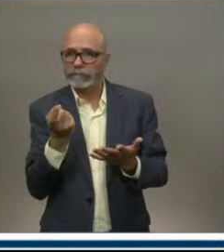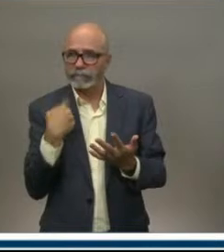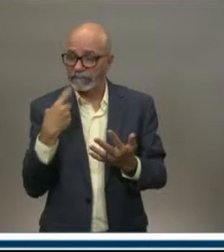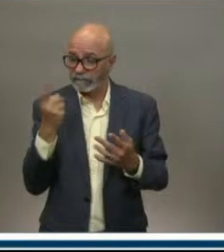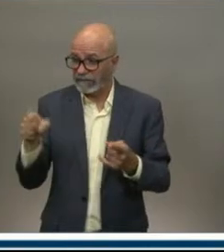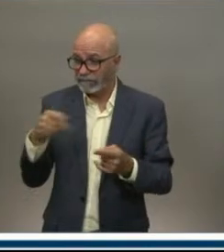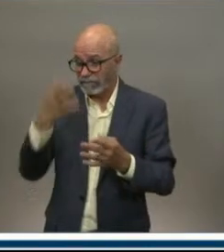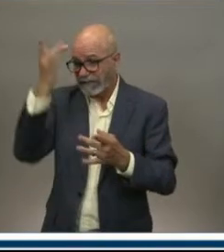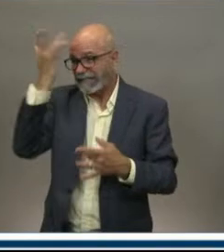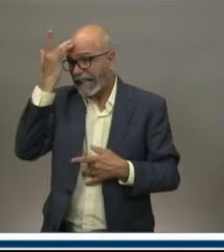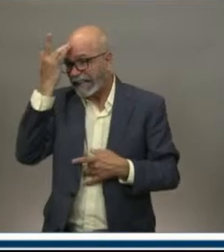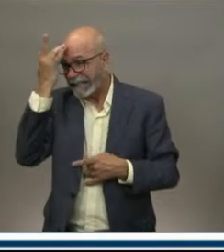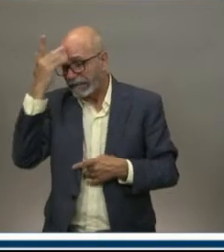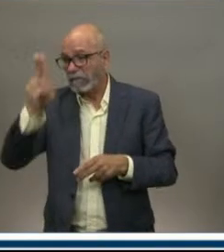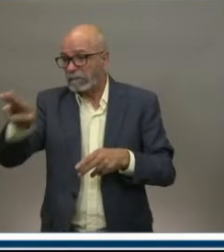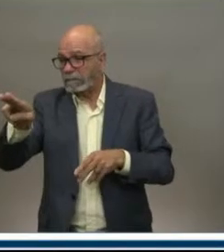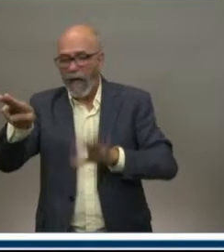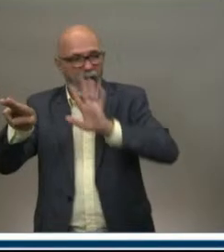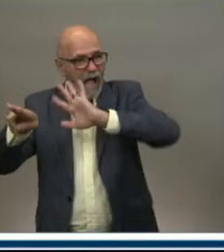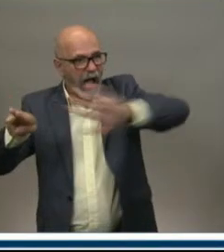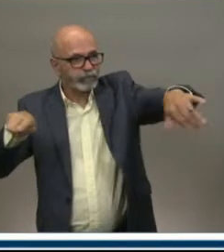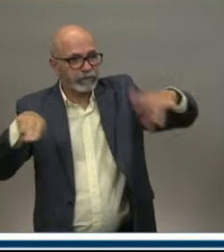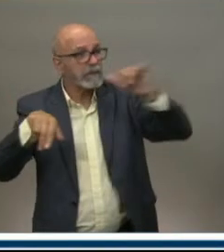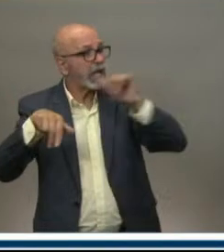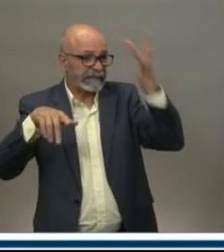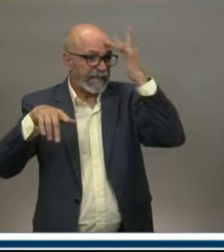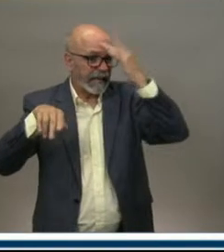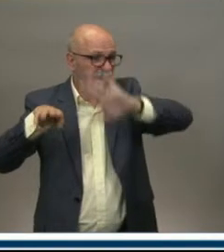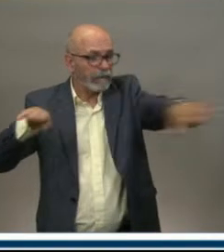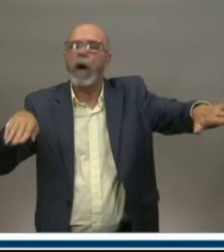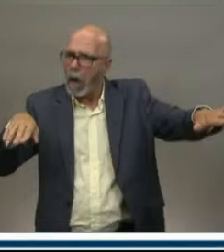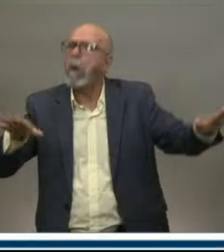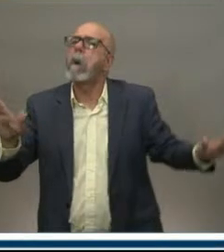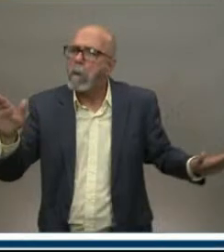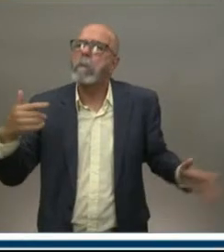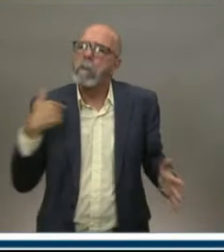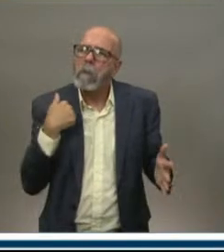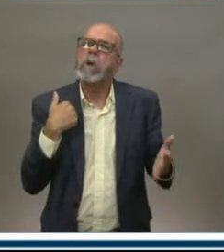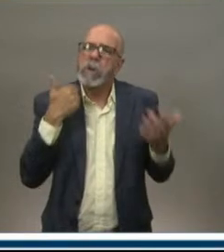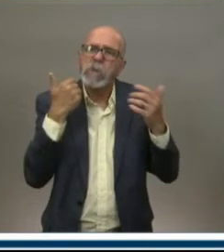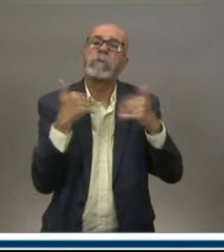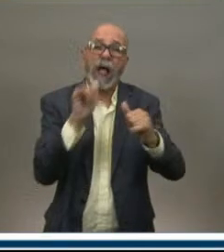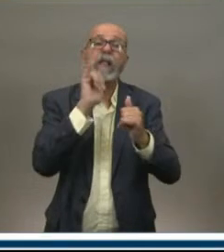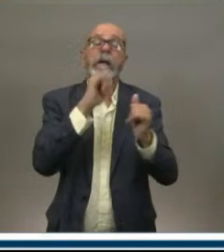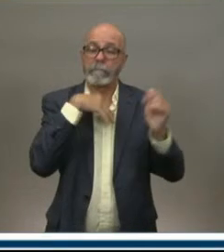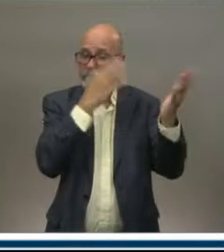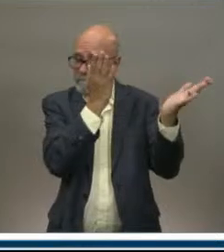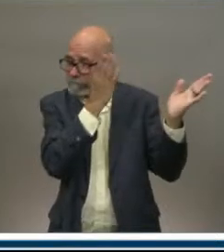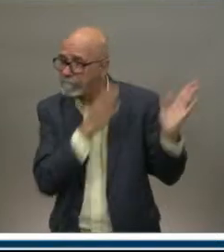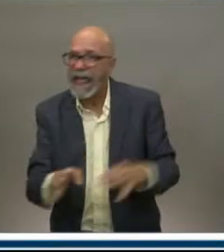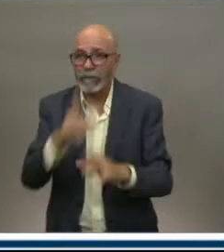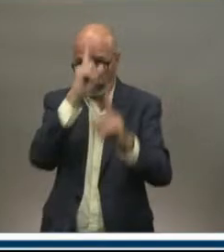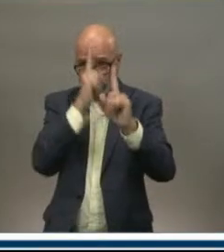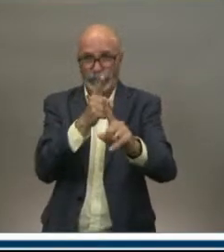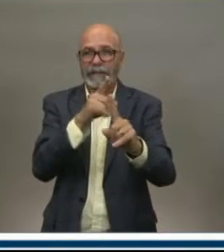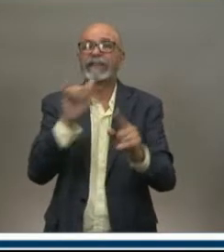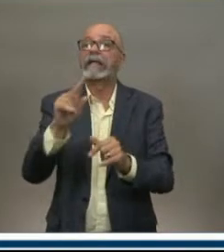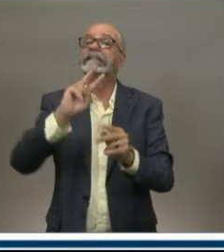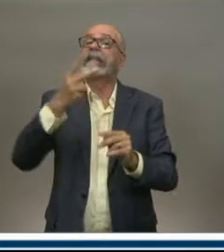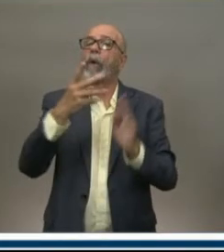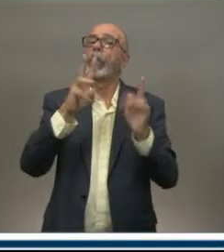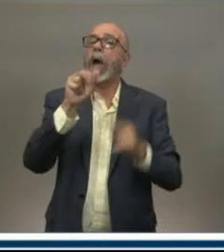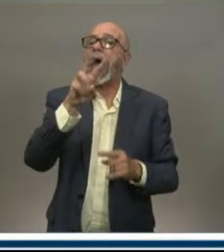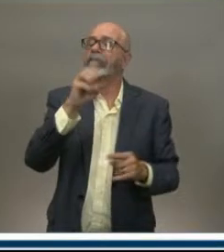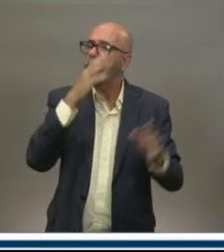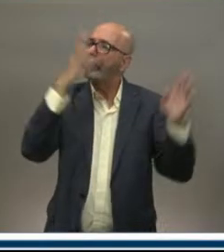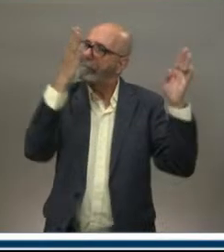the notion, and we had this planned and operationalized through the first wave, was the ability to hold